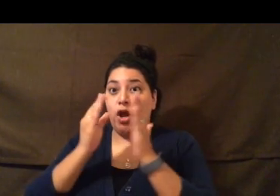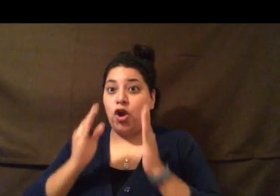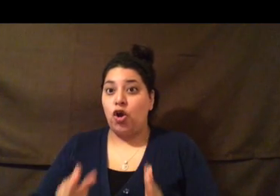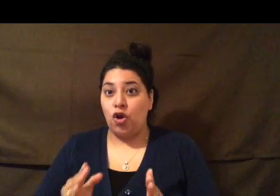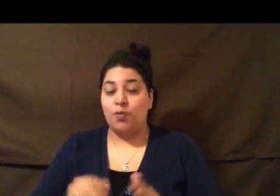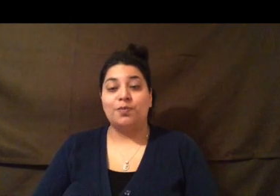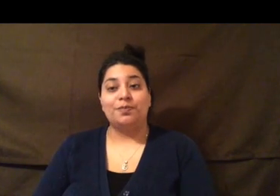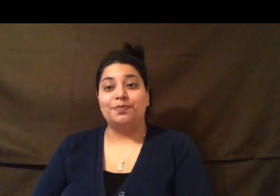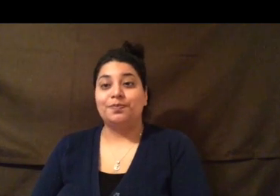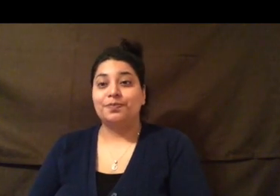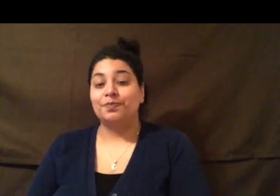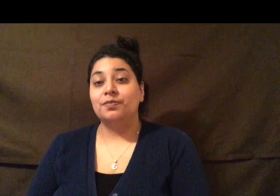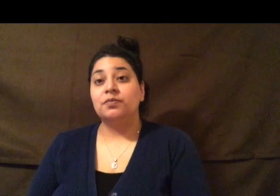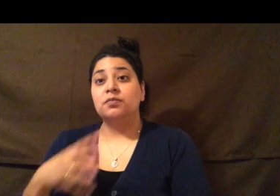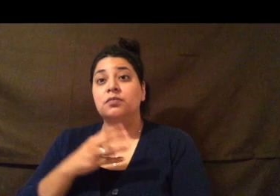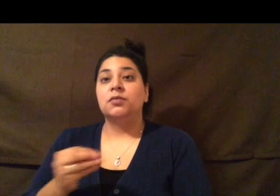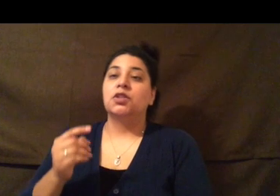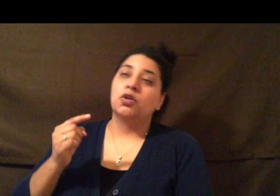grader.